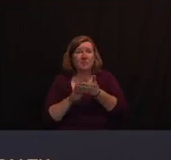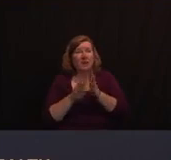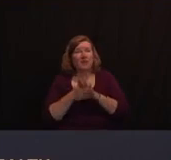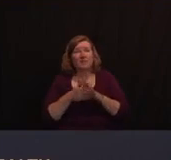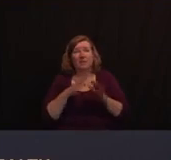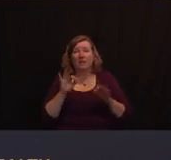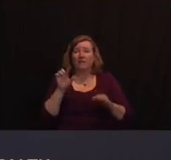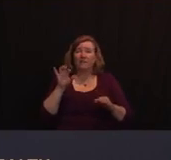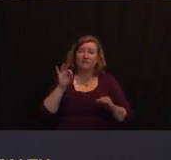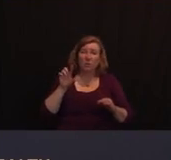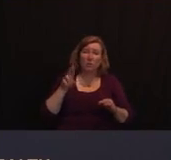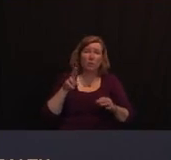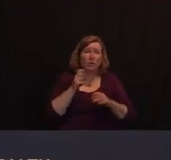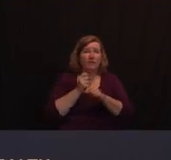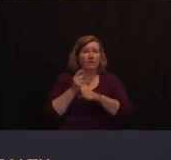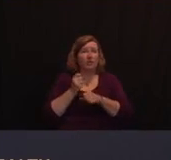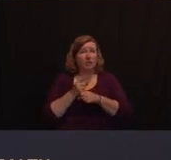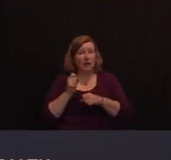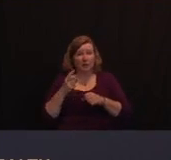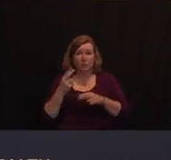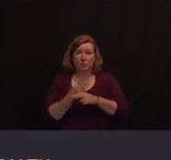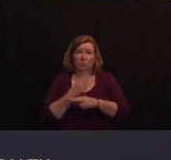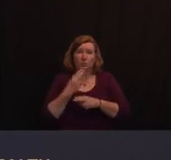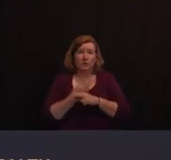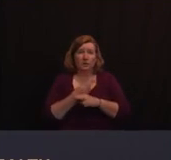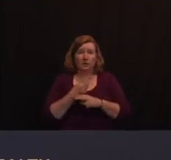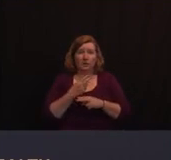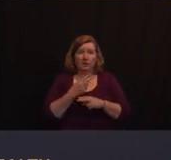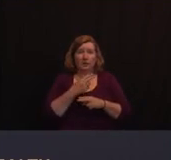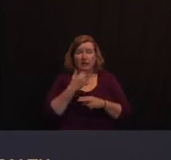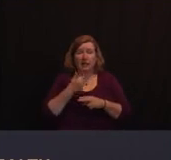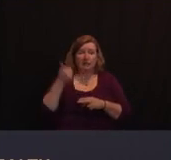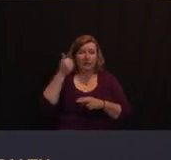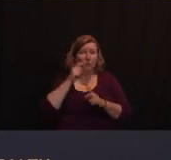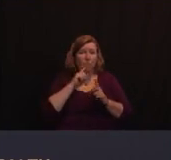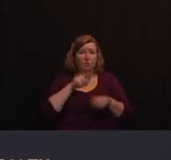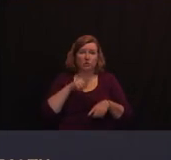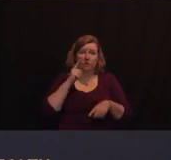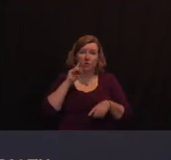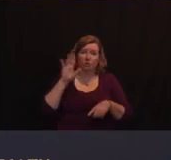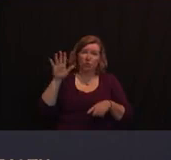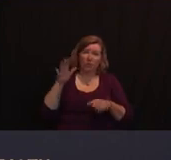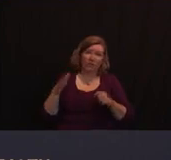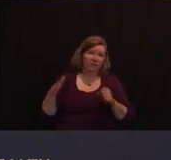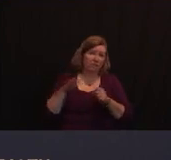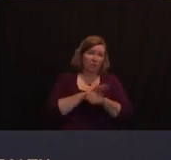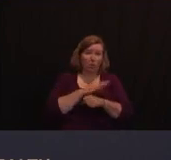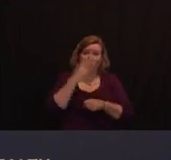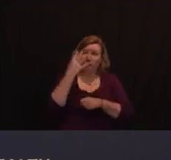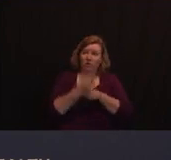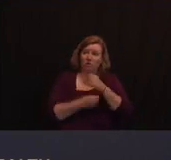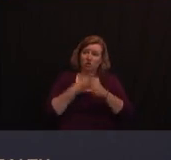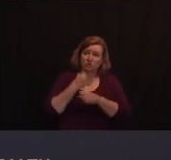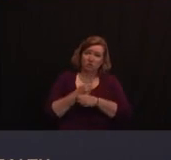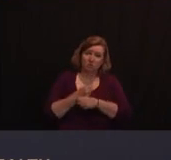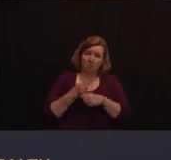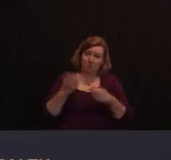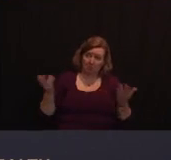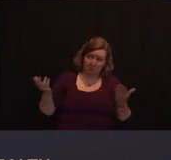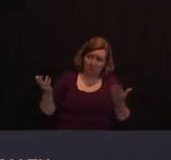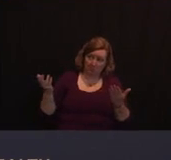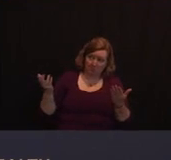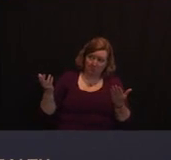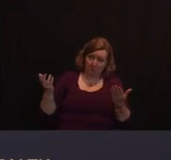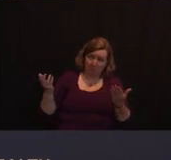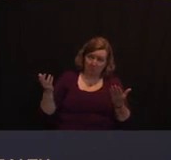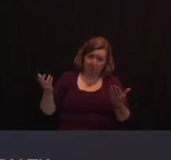you could govern under executive order, in theory, for your entire term in office. Thank you for that, Alex. Eddie, I'm going to take this one for you. With